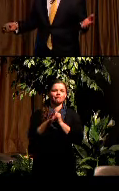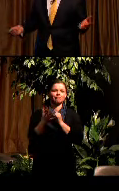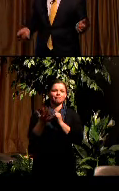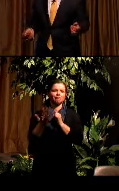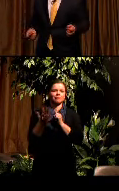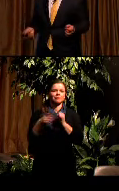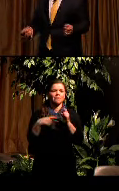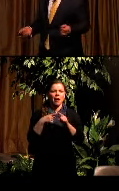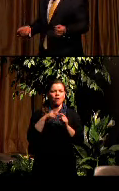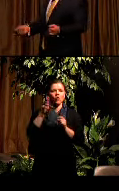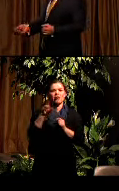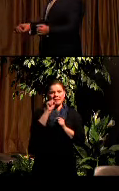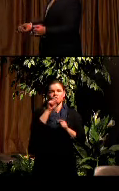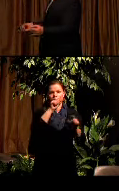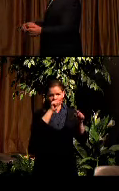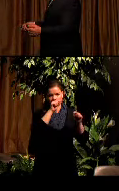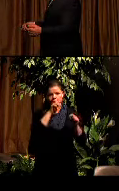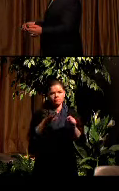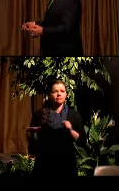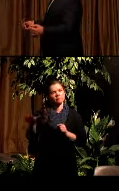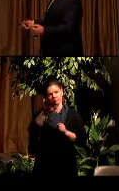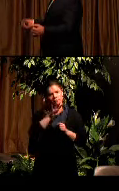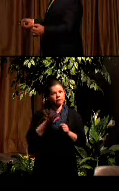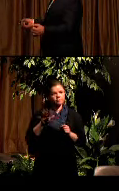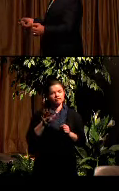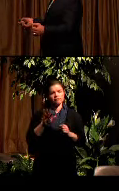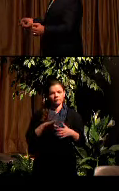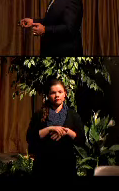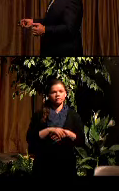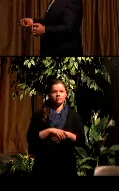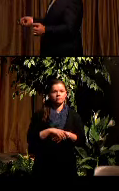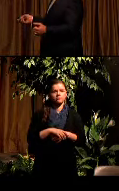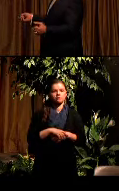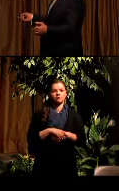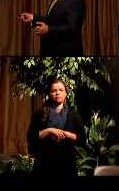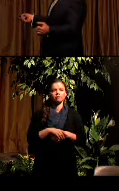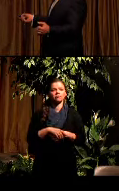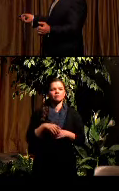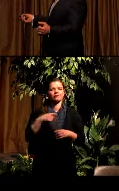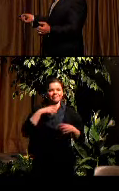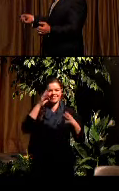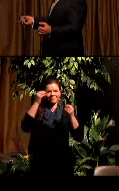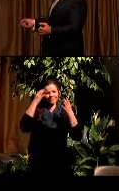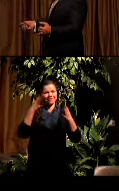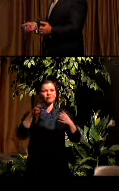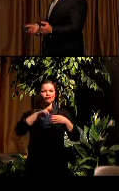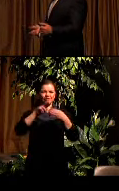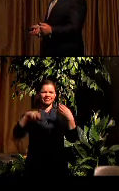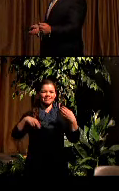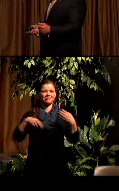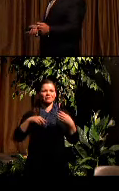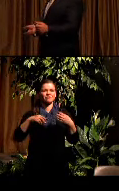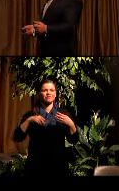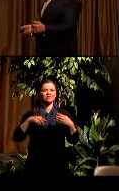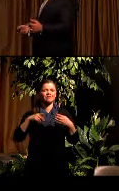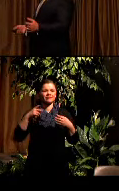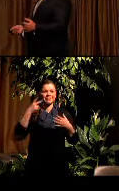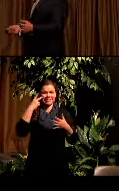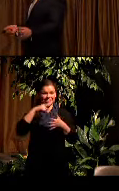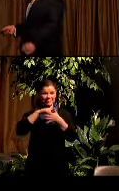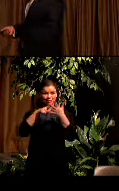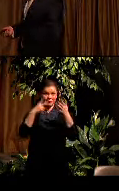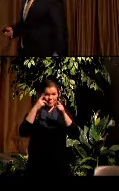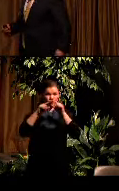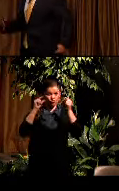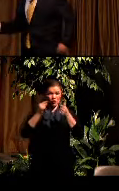And I'm going to sort of fill you in a little bit on that today. You can see the Smithsonian here. It's with groups like USGS, Nature Conservancy, the Cornell